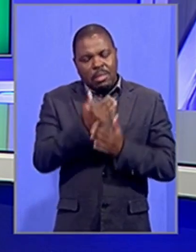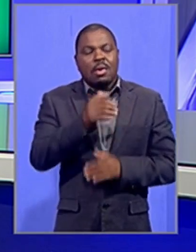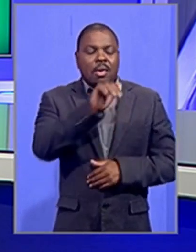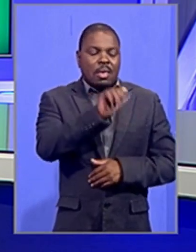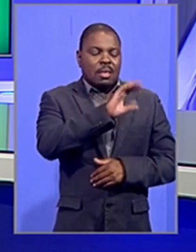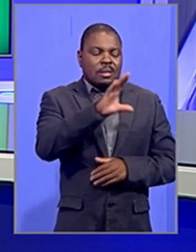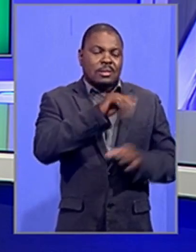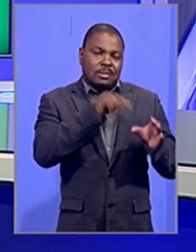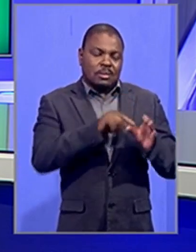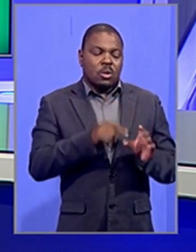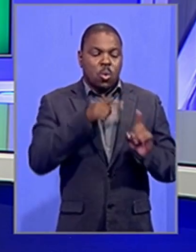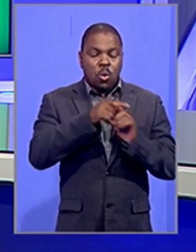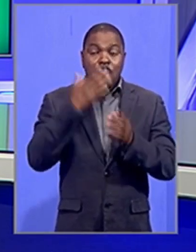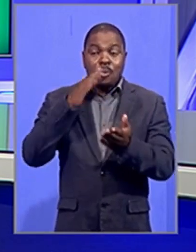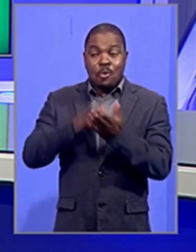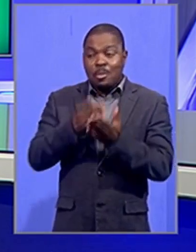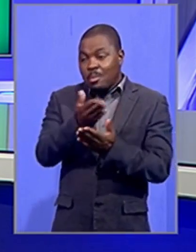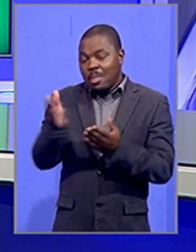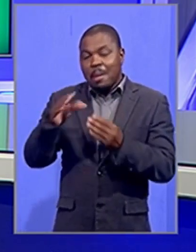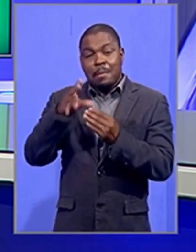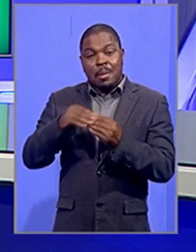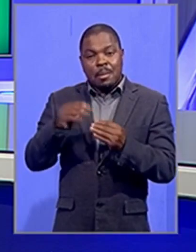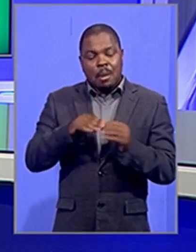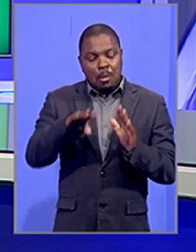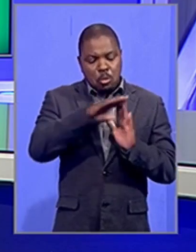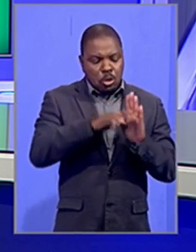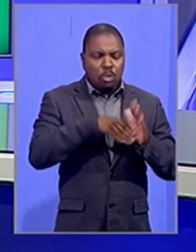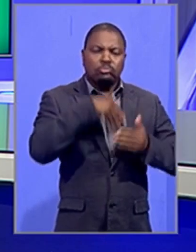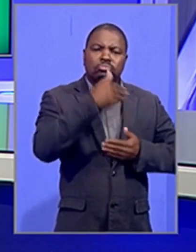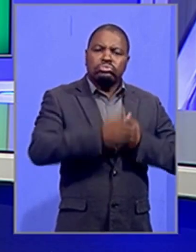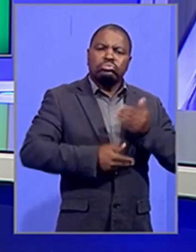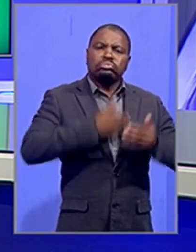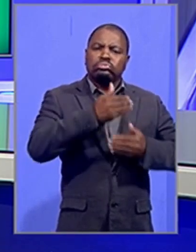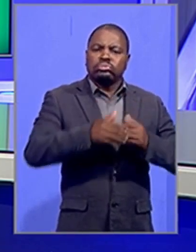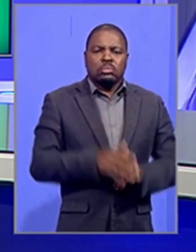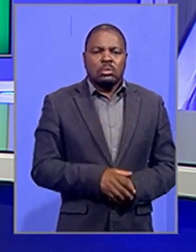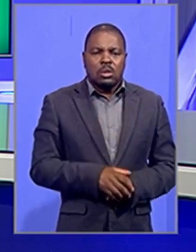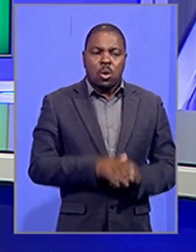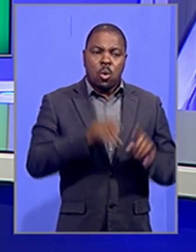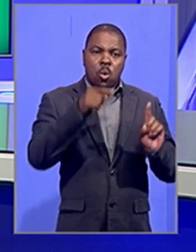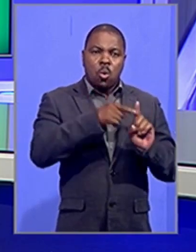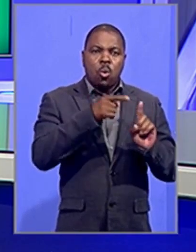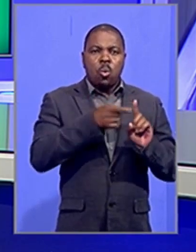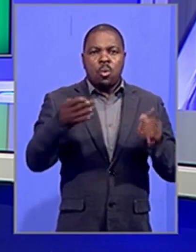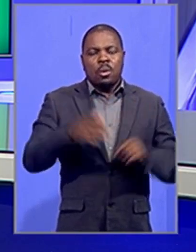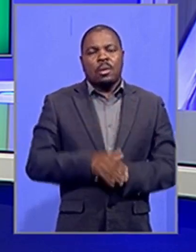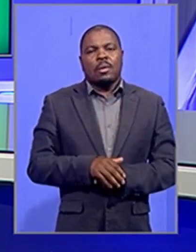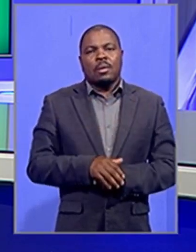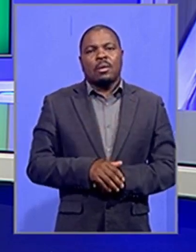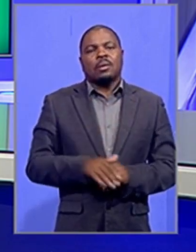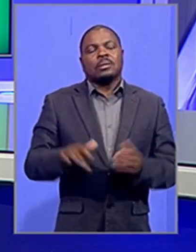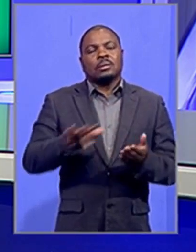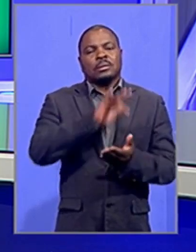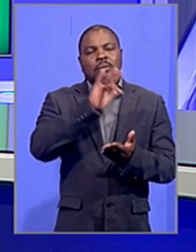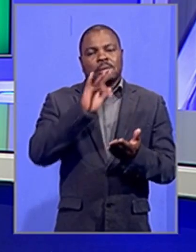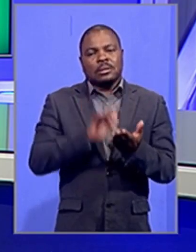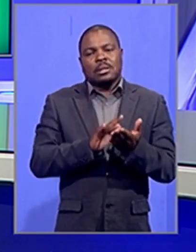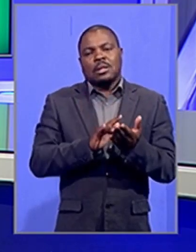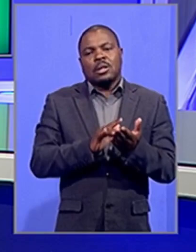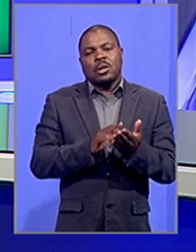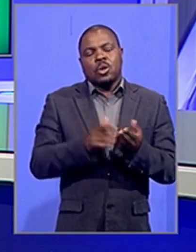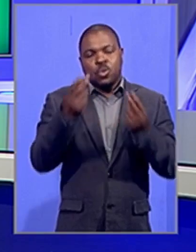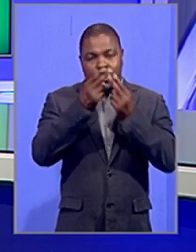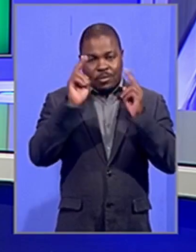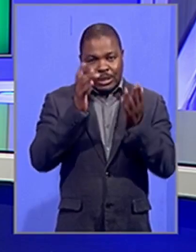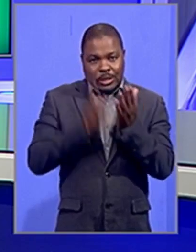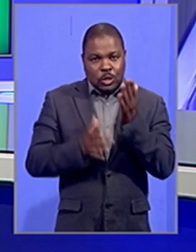O holofeditše maloko gore lenaneo le le a kgatlampana. Mopresidente o be a bolela ka holong ya Central University of